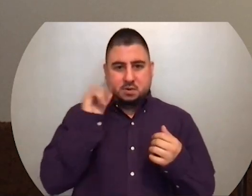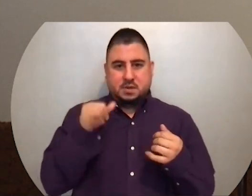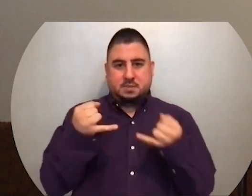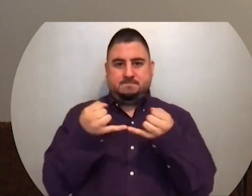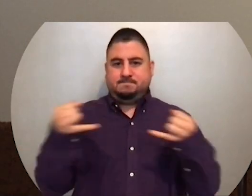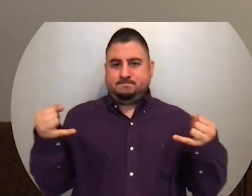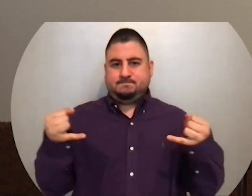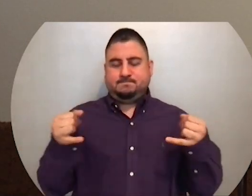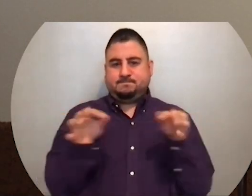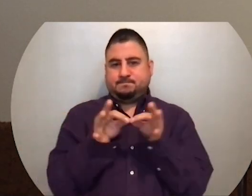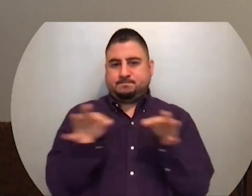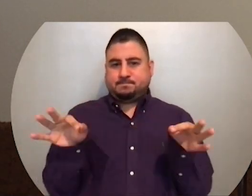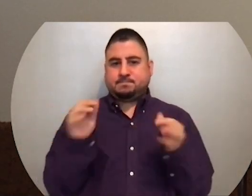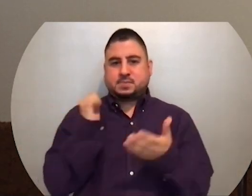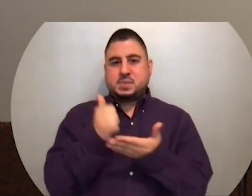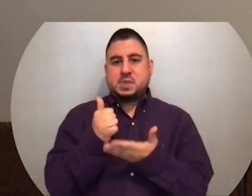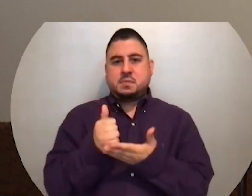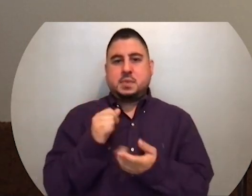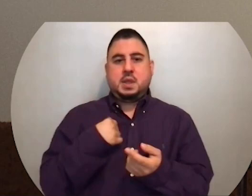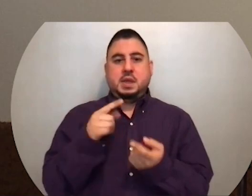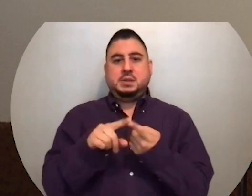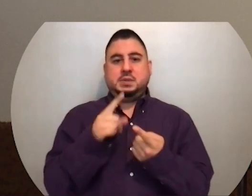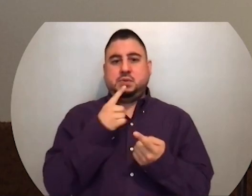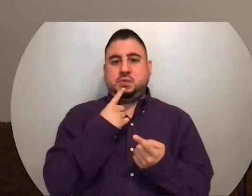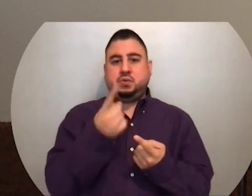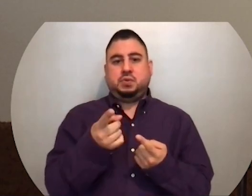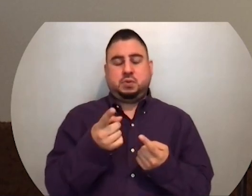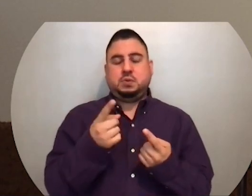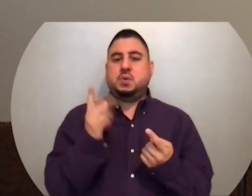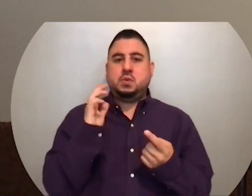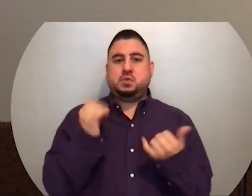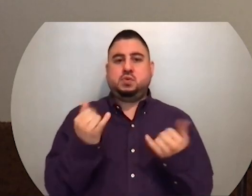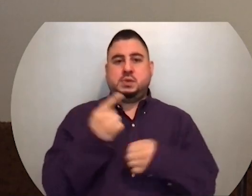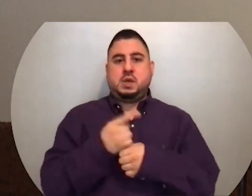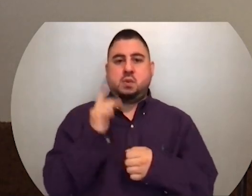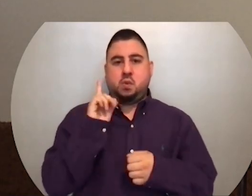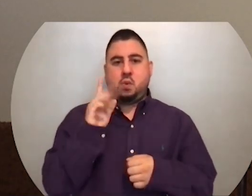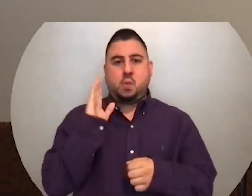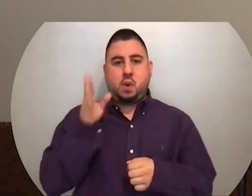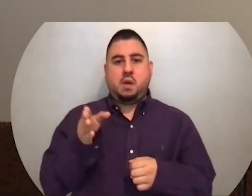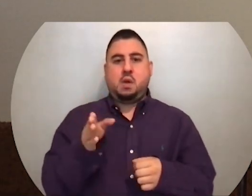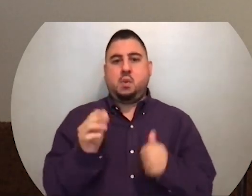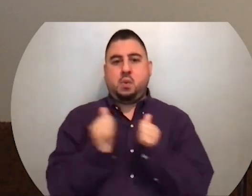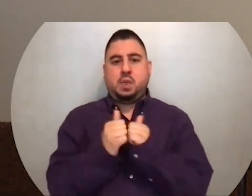much. "Amen, I say to you, today you will be with me in paradise."